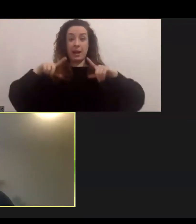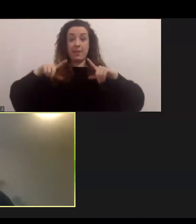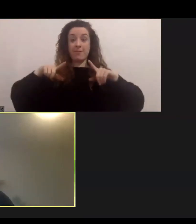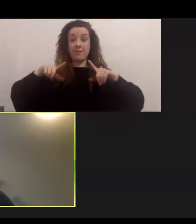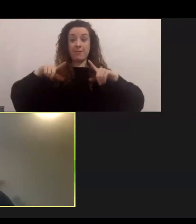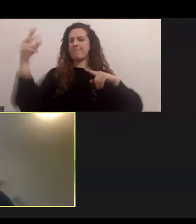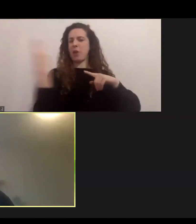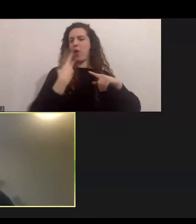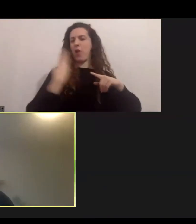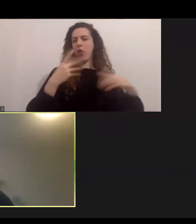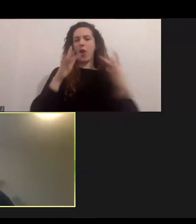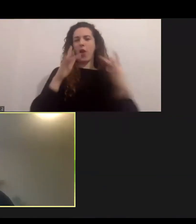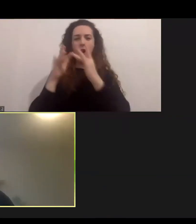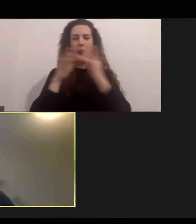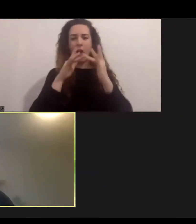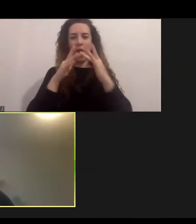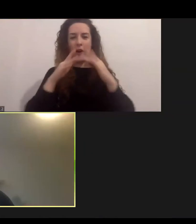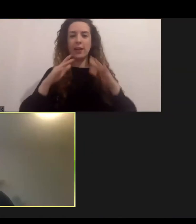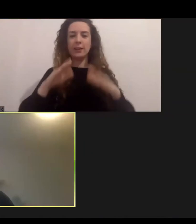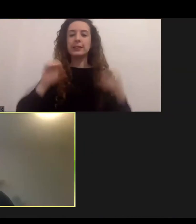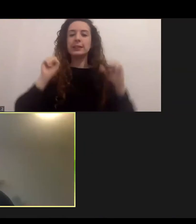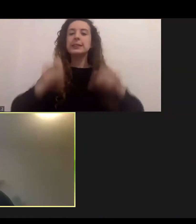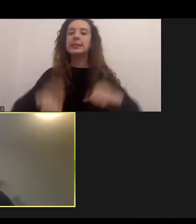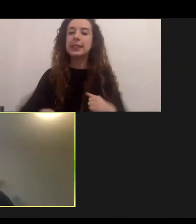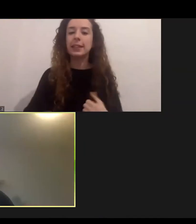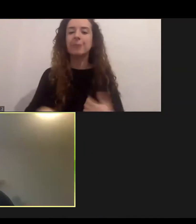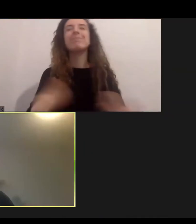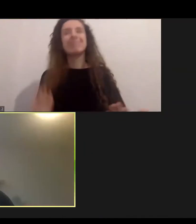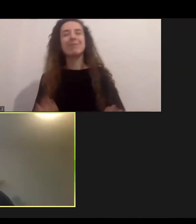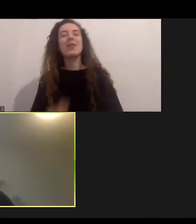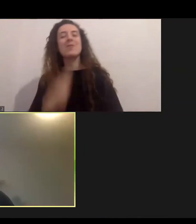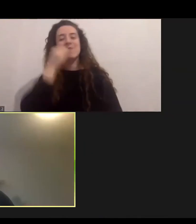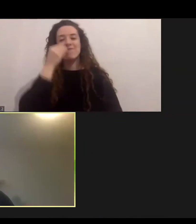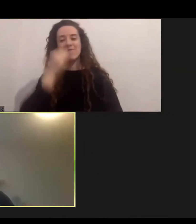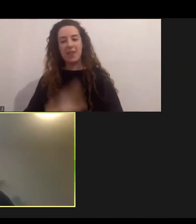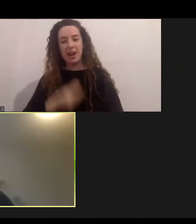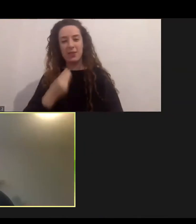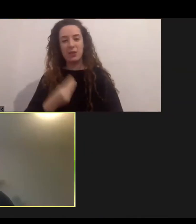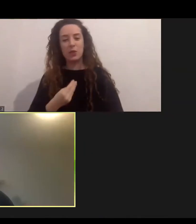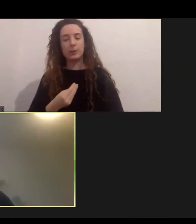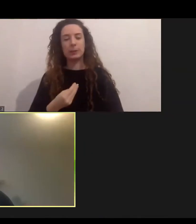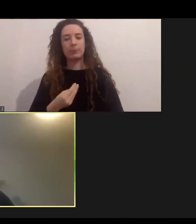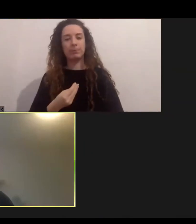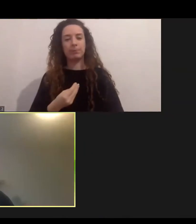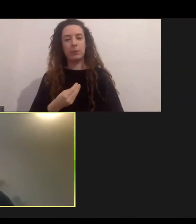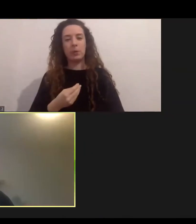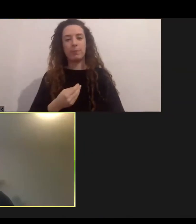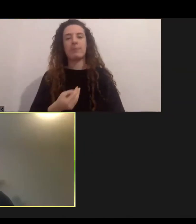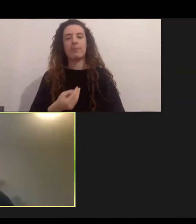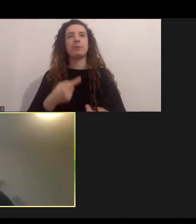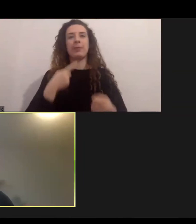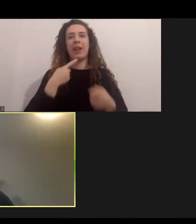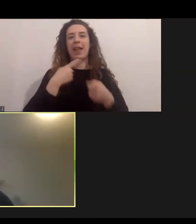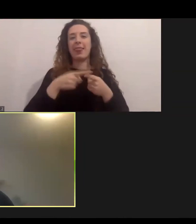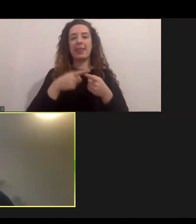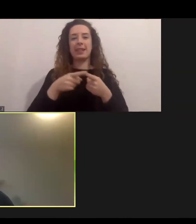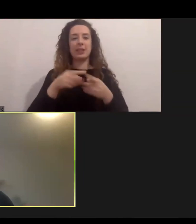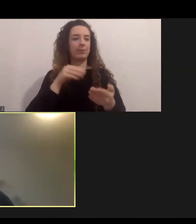But when I want to talk about advantage of online learning and